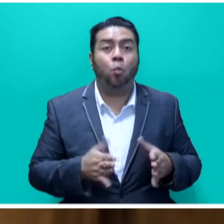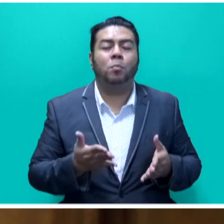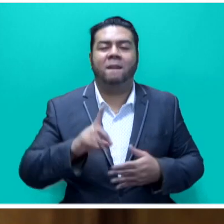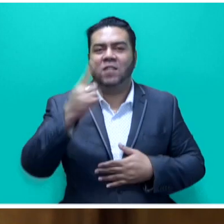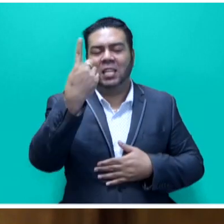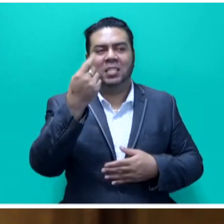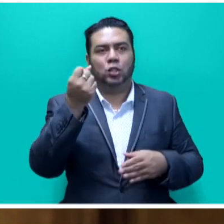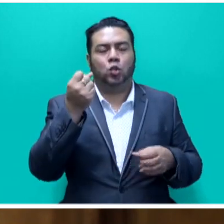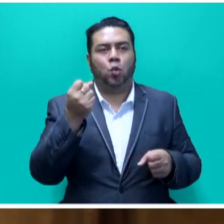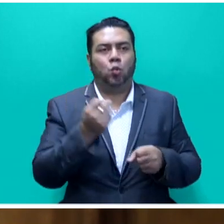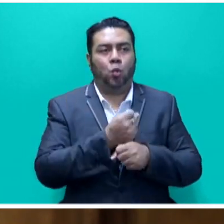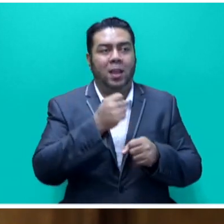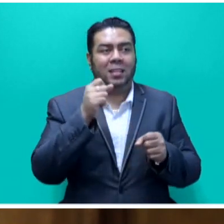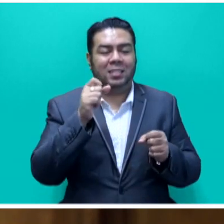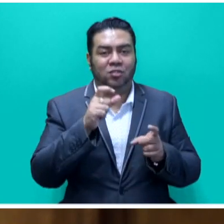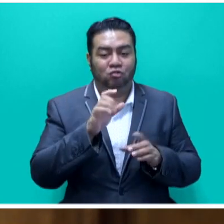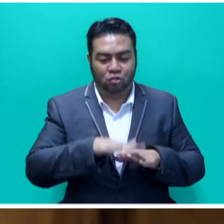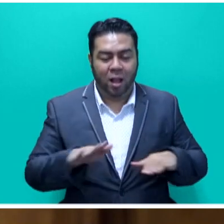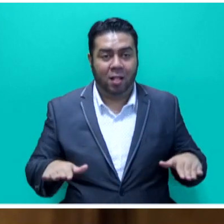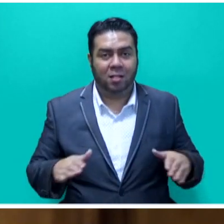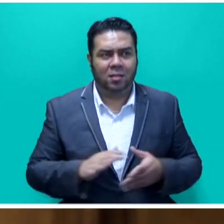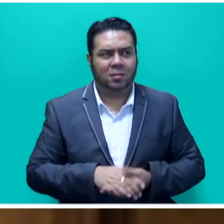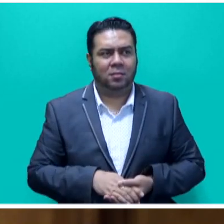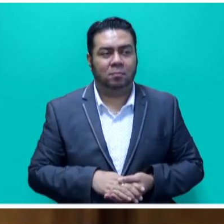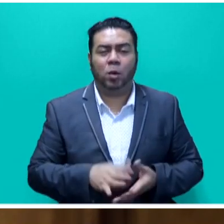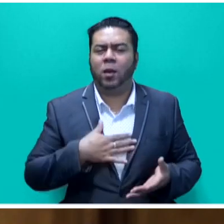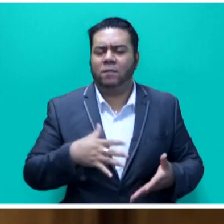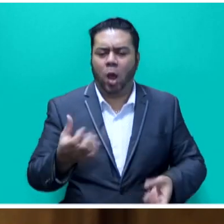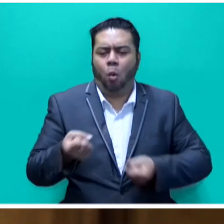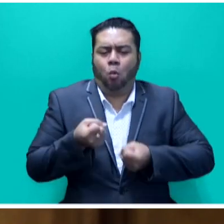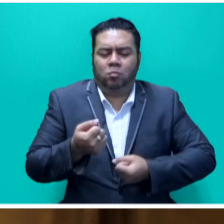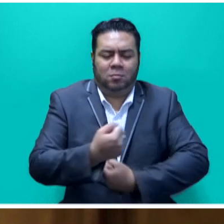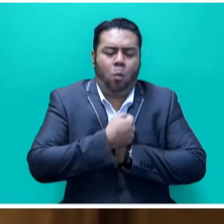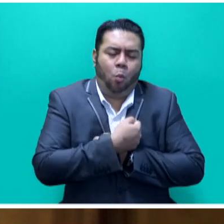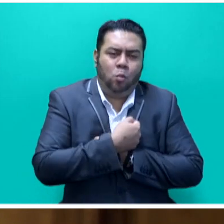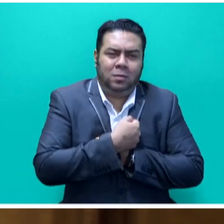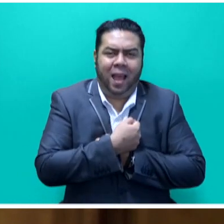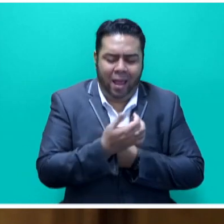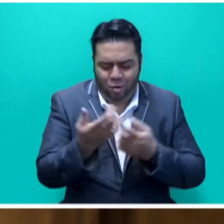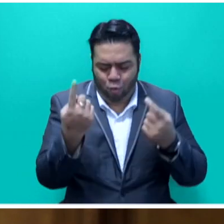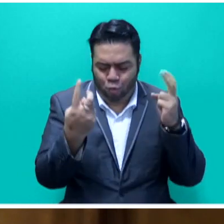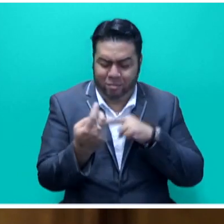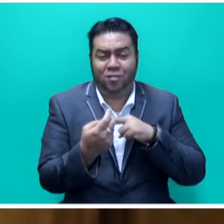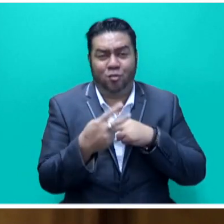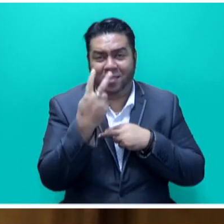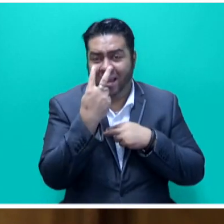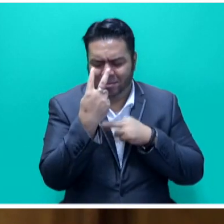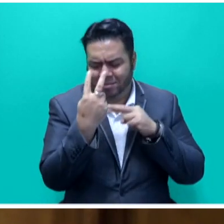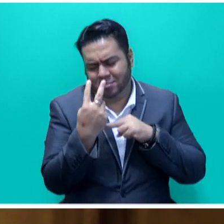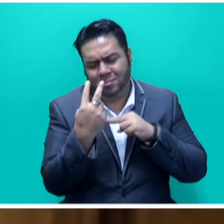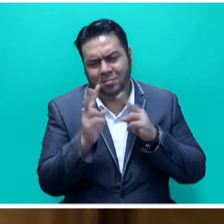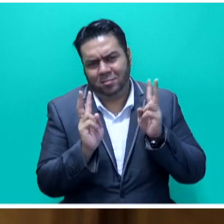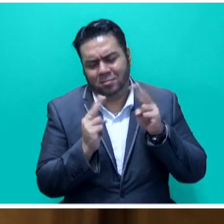I'm overjoyed by this. But whenever I hold him, whenever I cuddle him and hug him, and I look into his innocent eyes, I ask